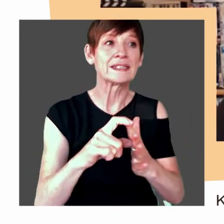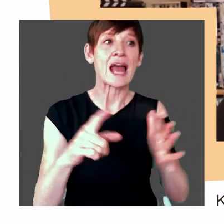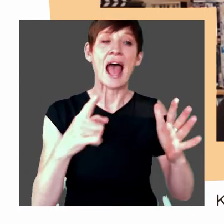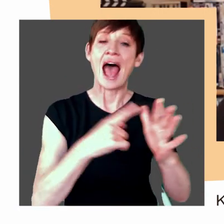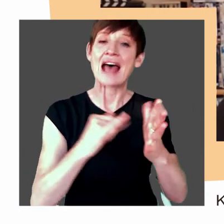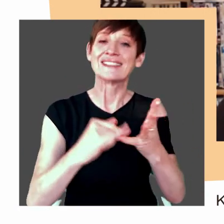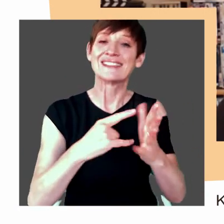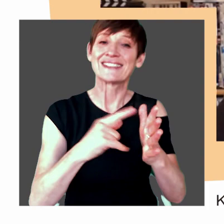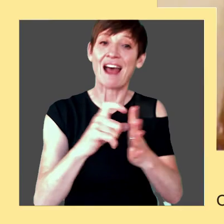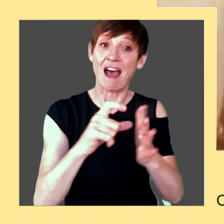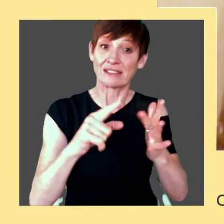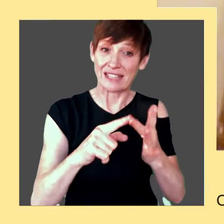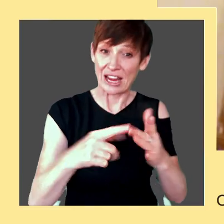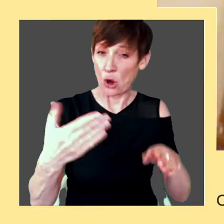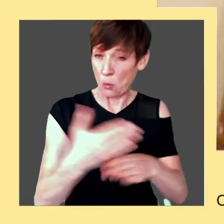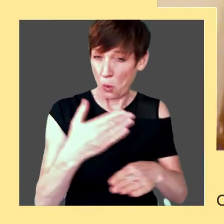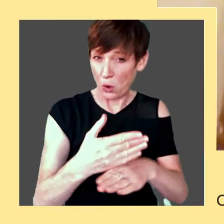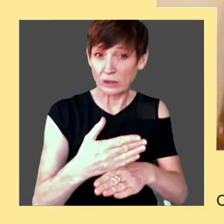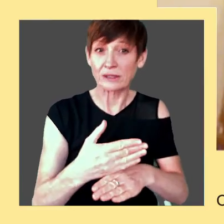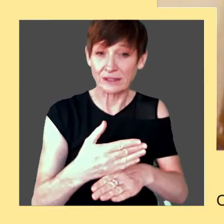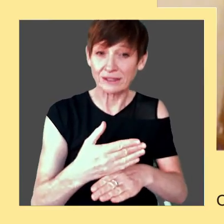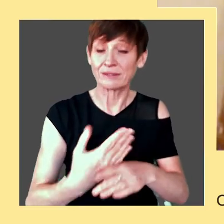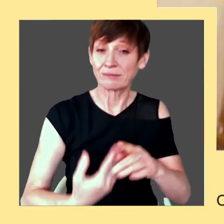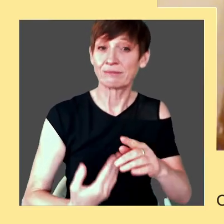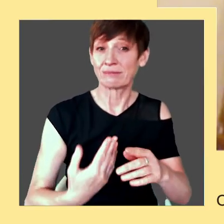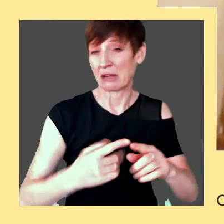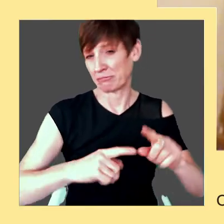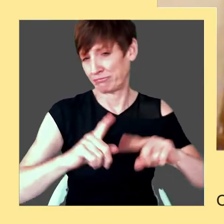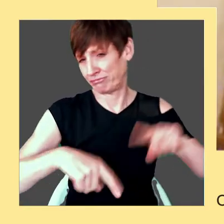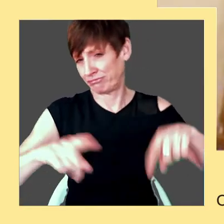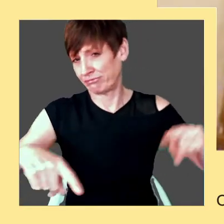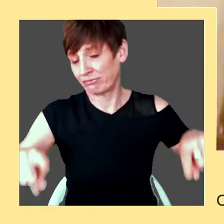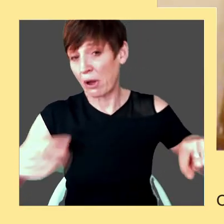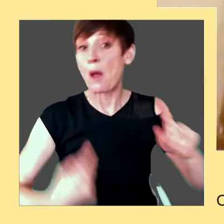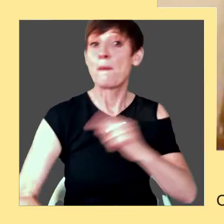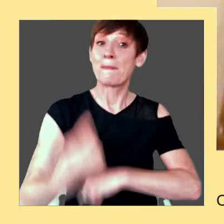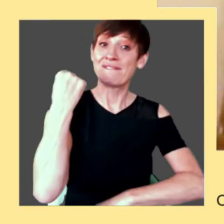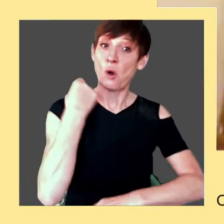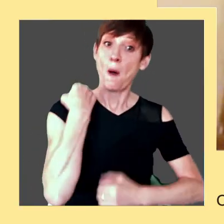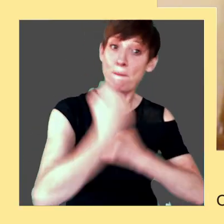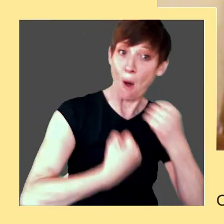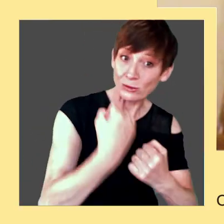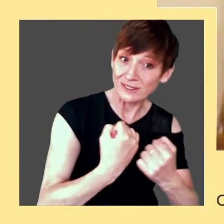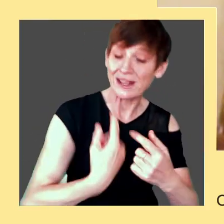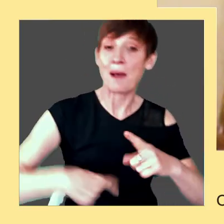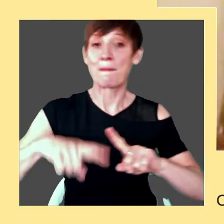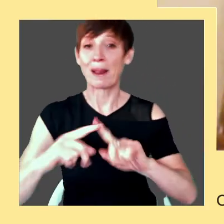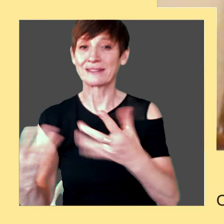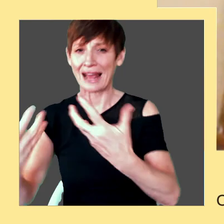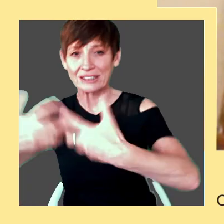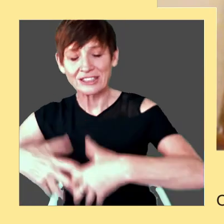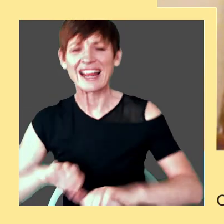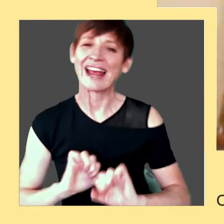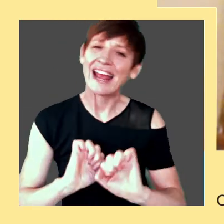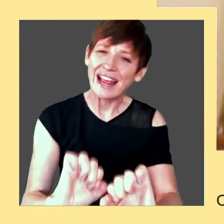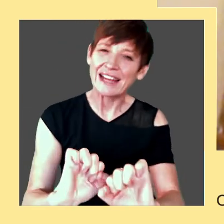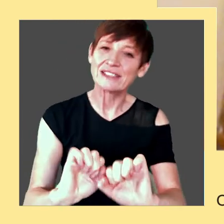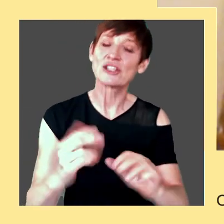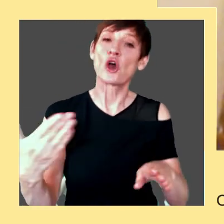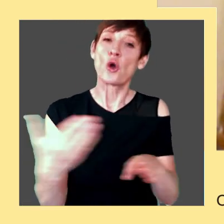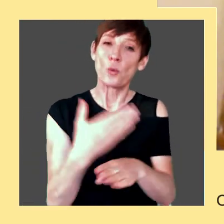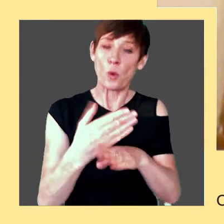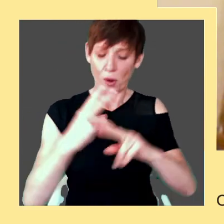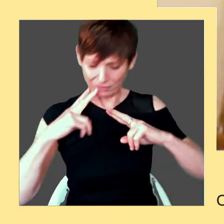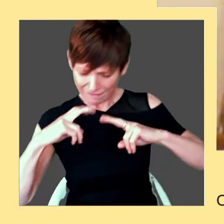creative disciplines. A former engineer and champion boxer from Iran, his work investigates complex issues around identity